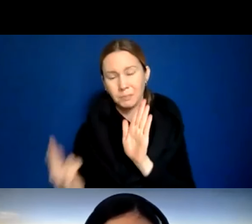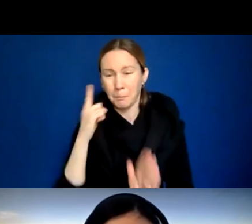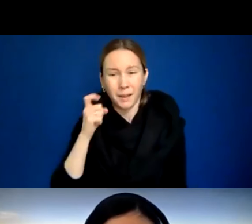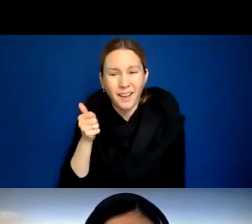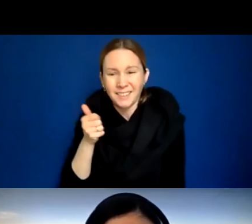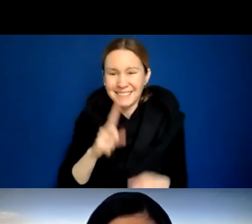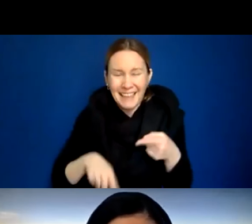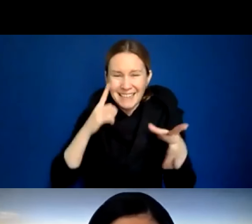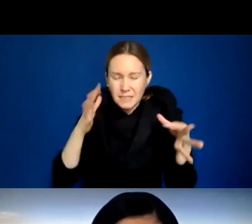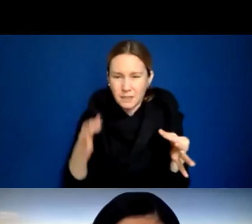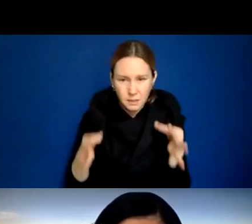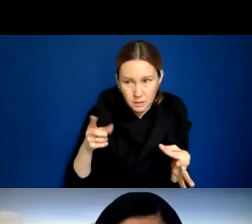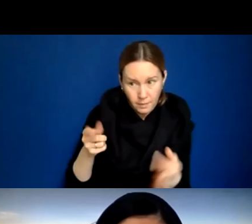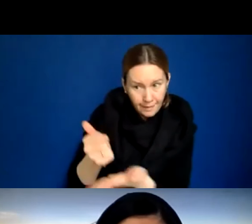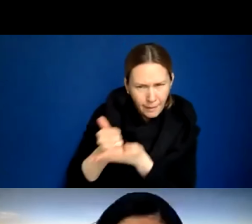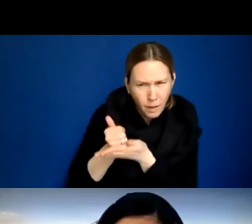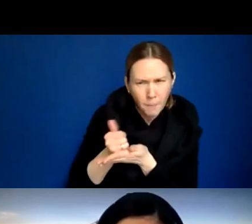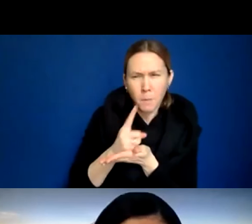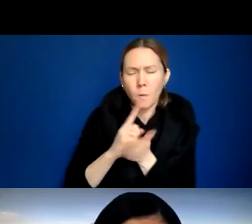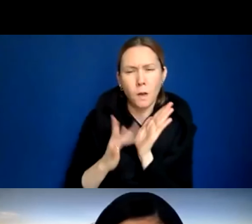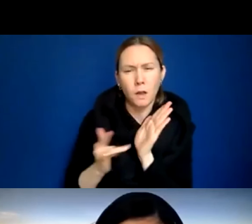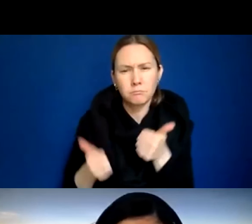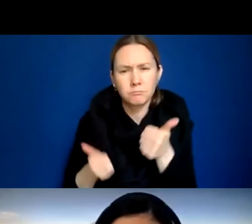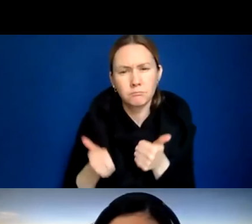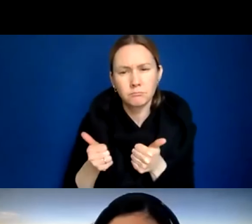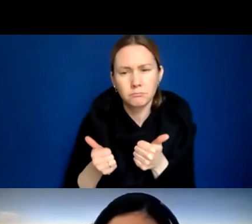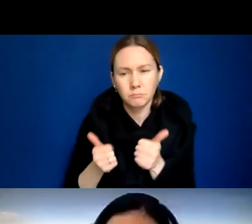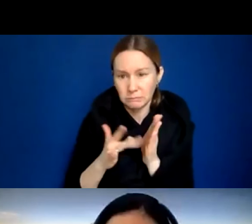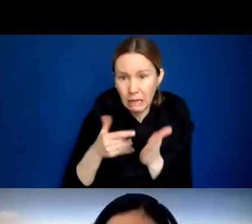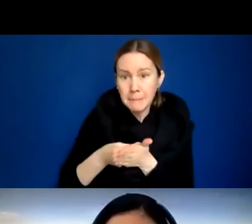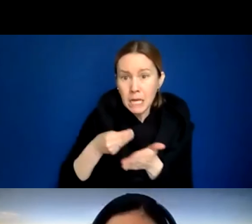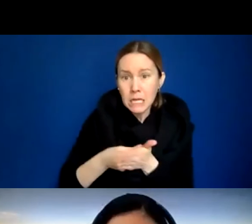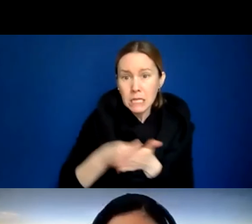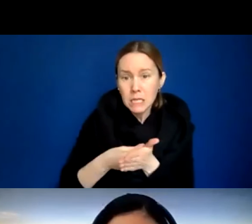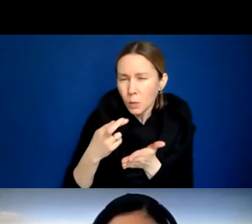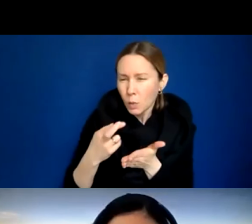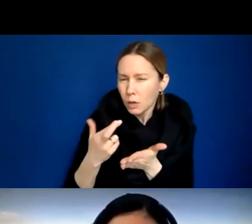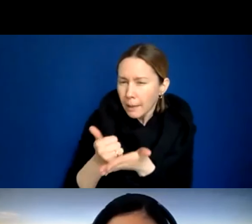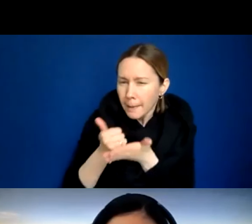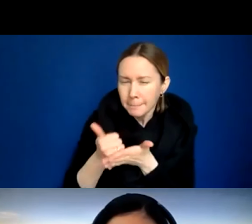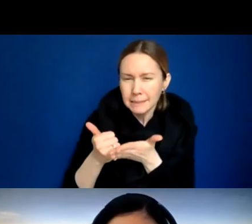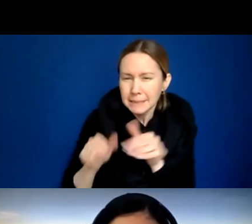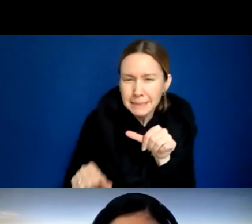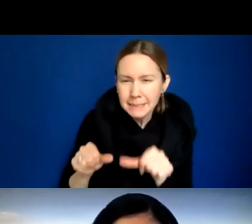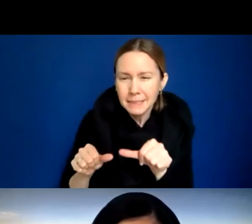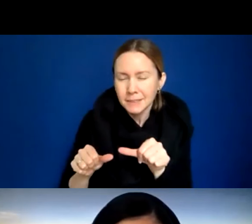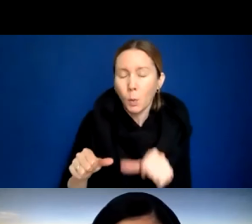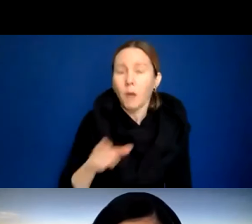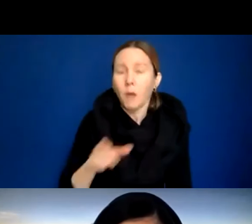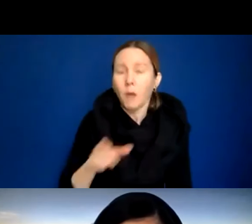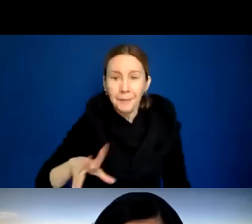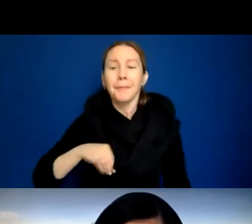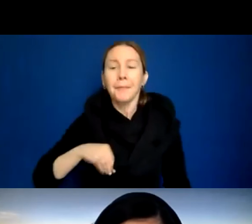or somebody who's, you know, trying to take their money, right? And then, you know, all of